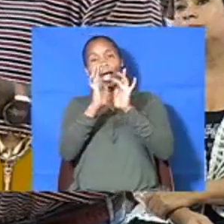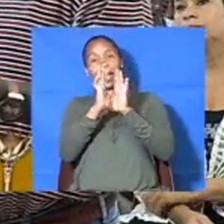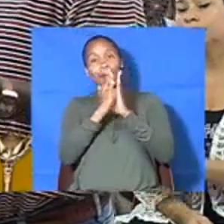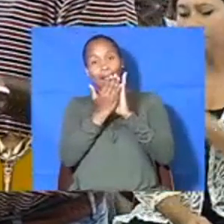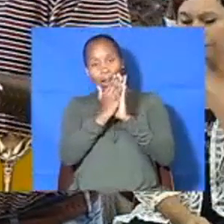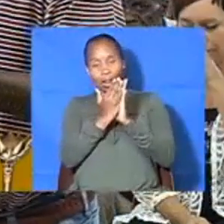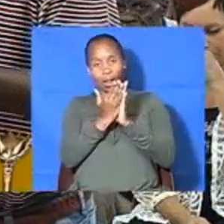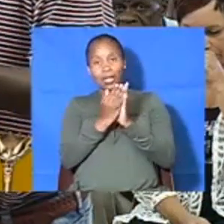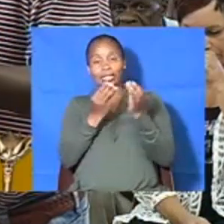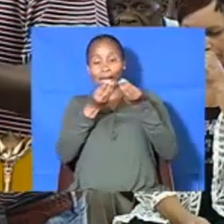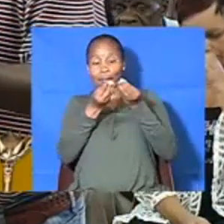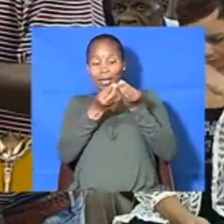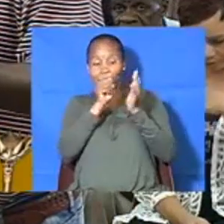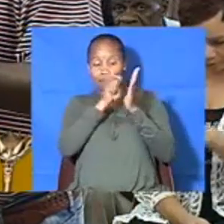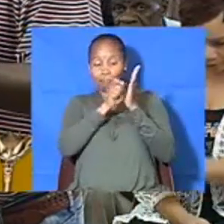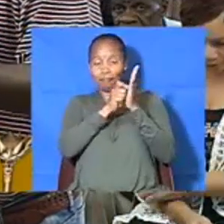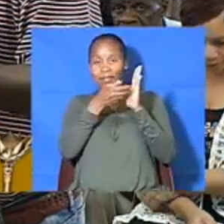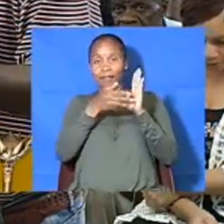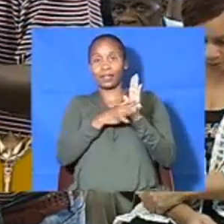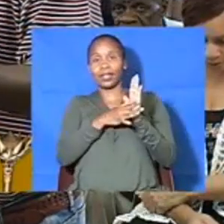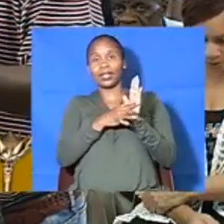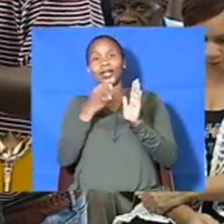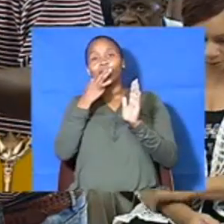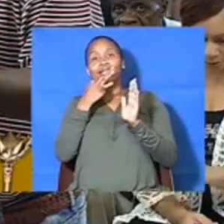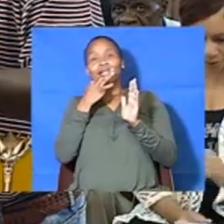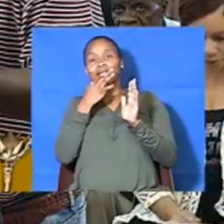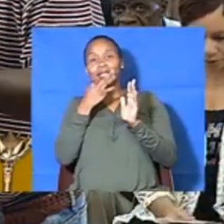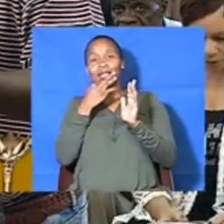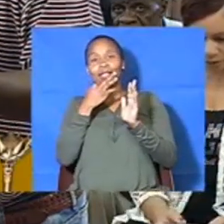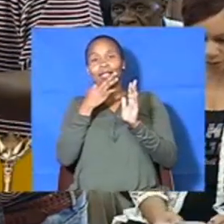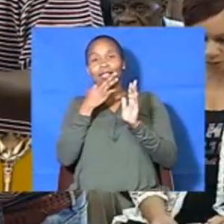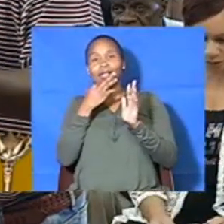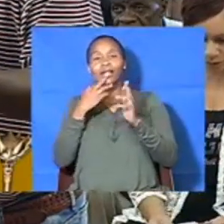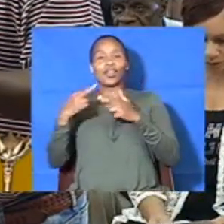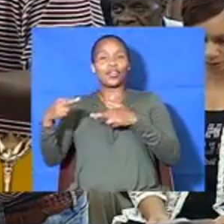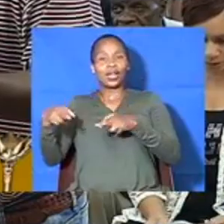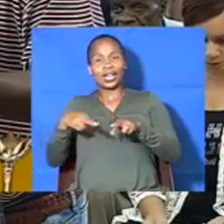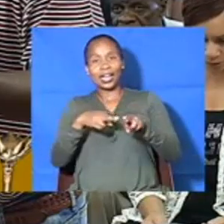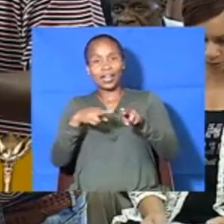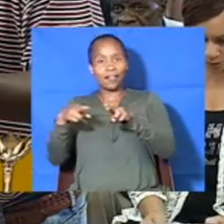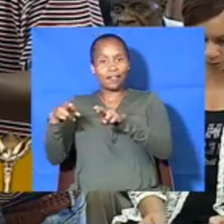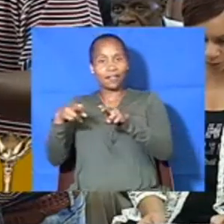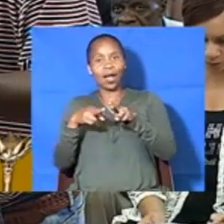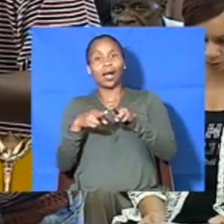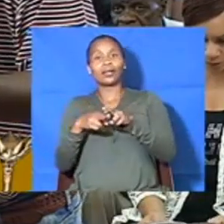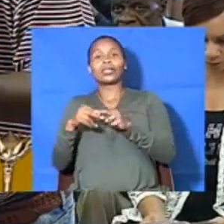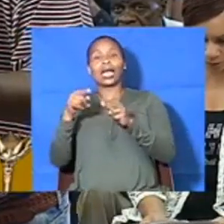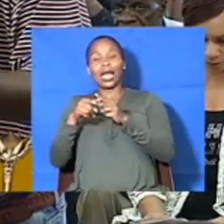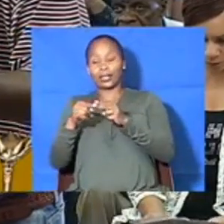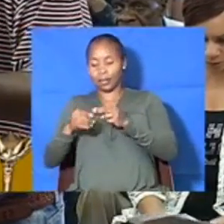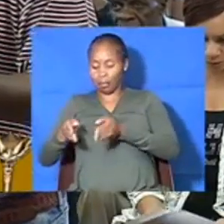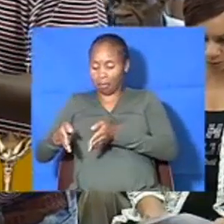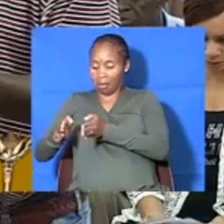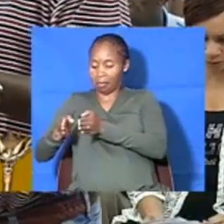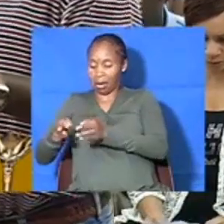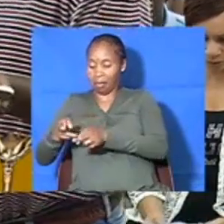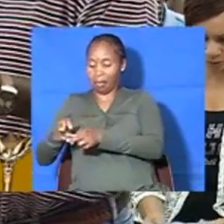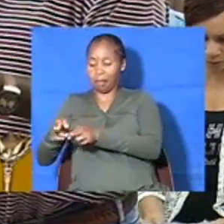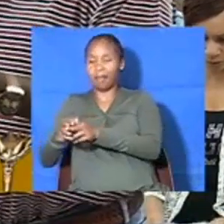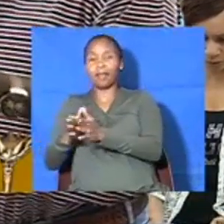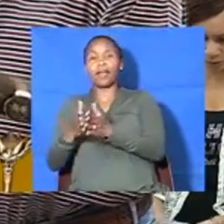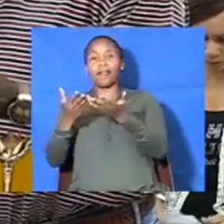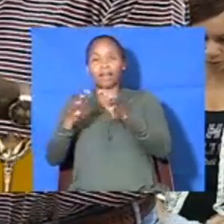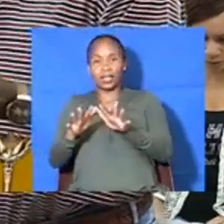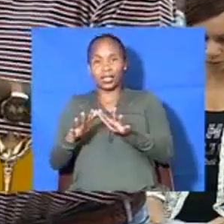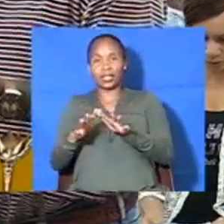Last year, it killed 600 children under the age of 5. That it is the reason why I have to start